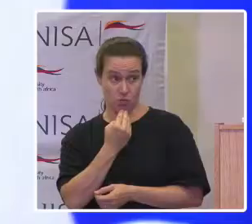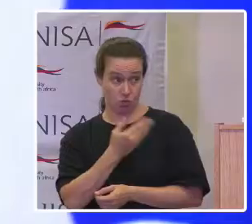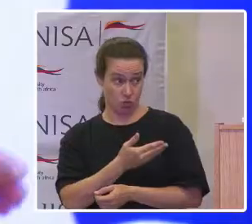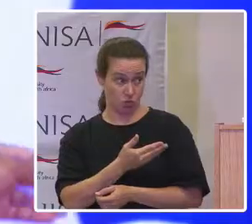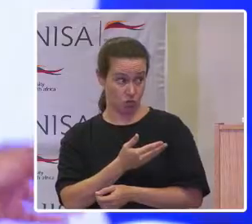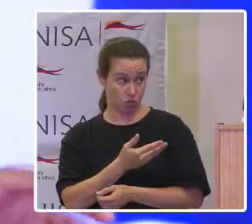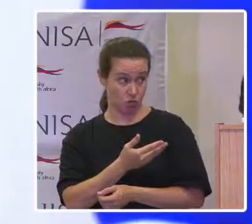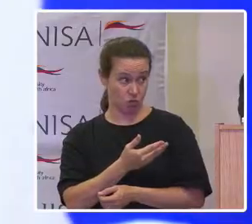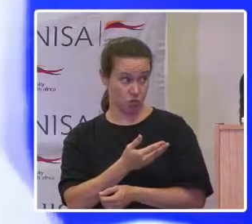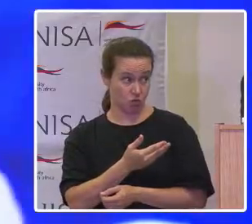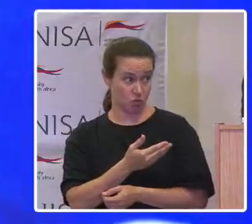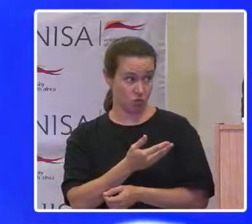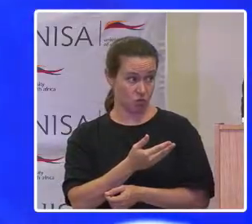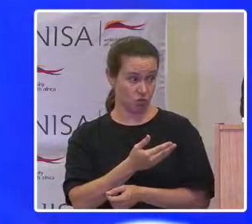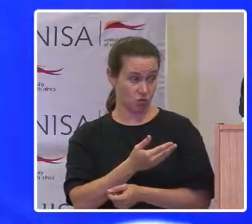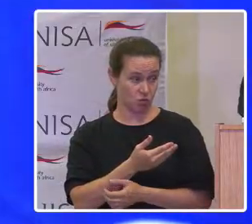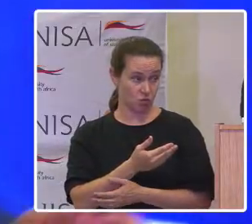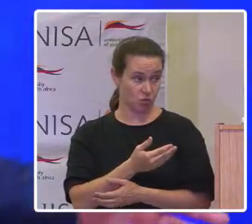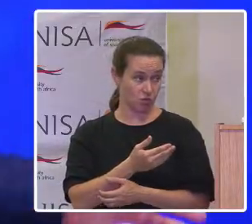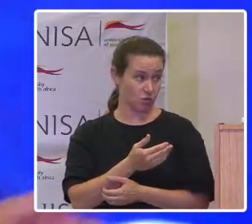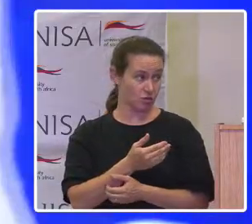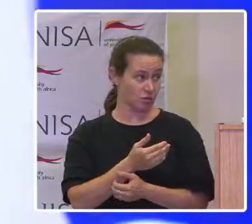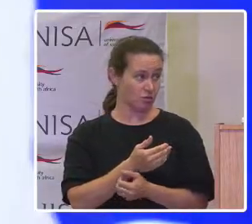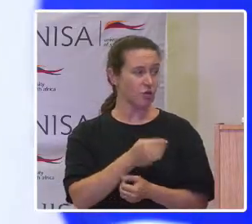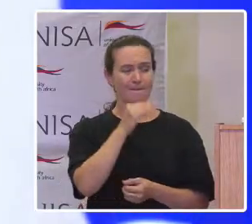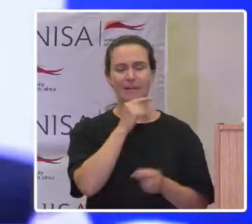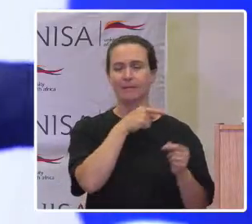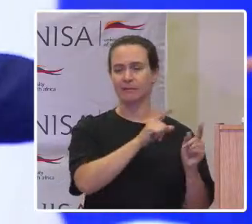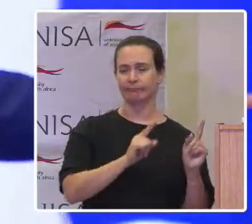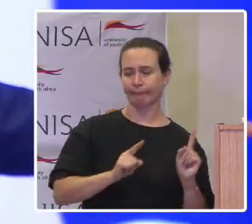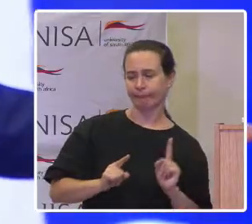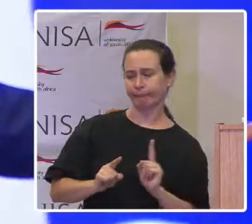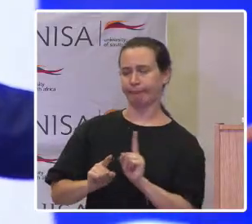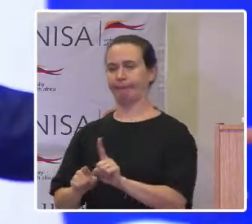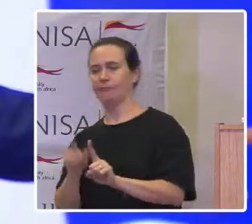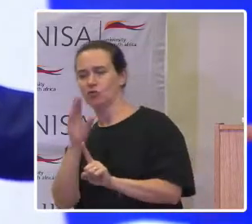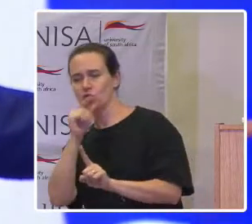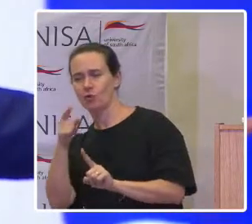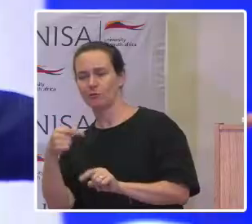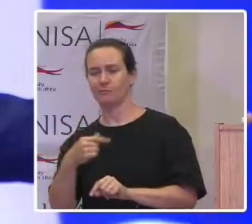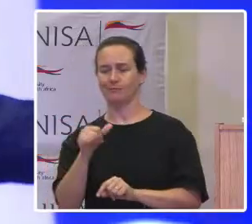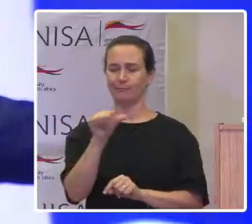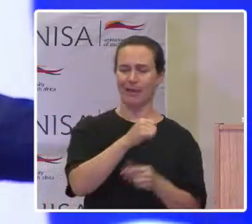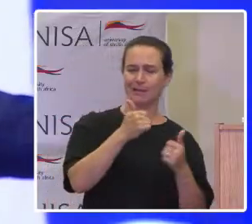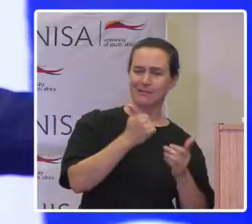so that we avoid coming to the podium when we have to address our